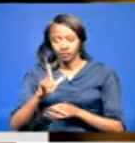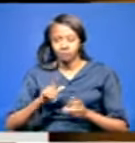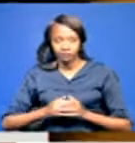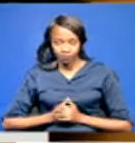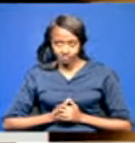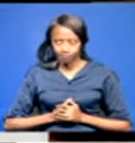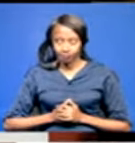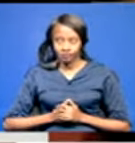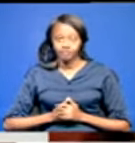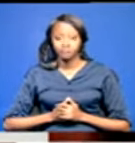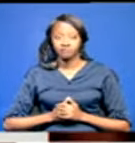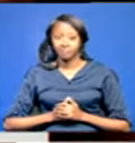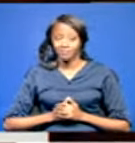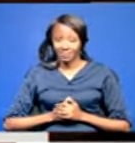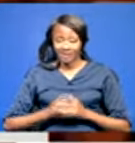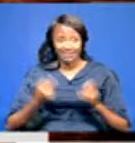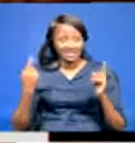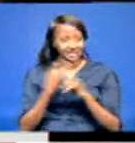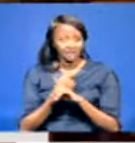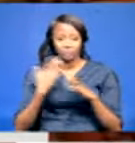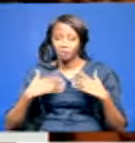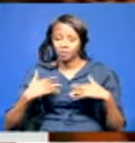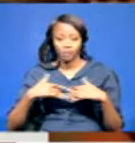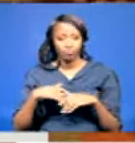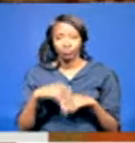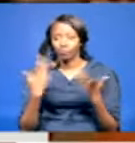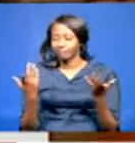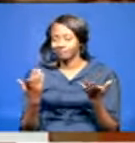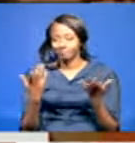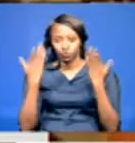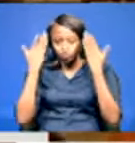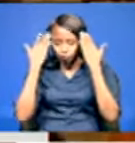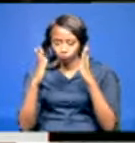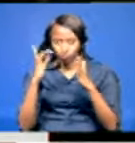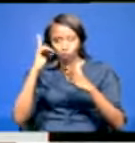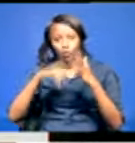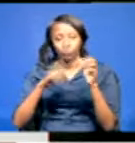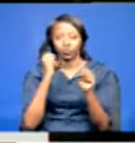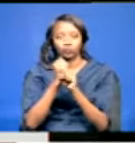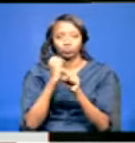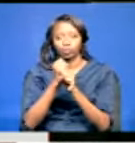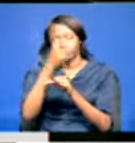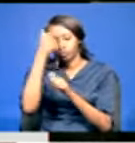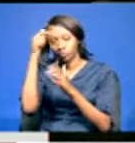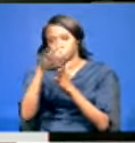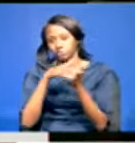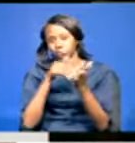Traders struggling to come to terms with the reduction of their properties to ashes.